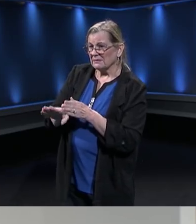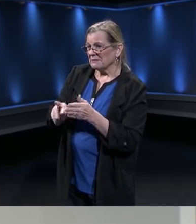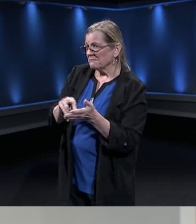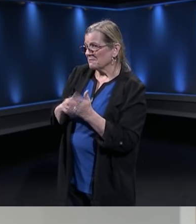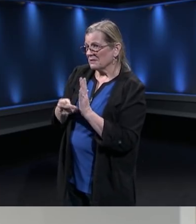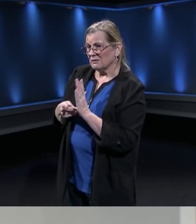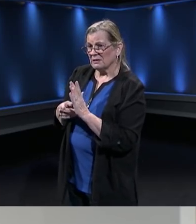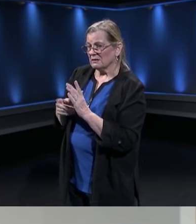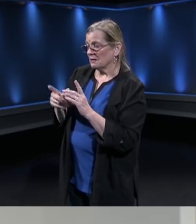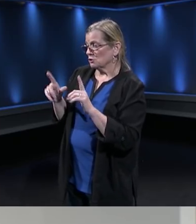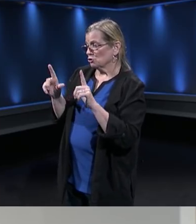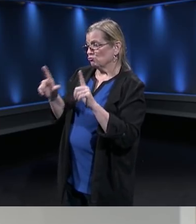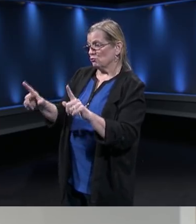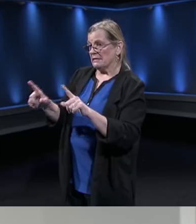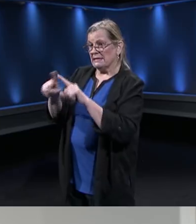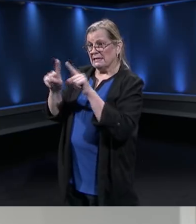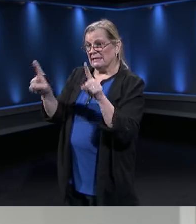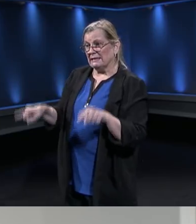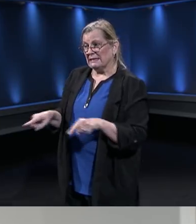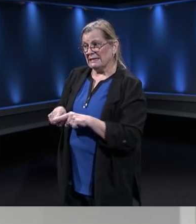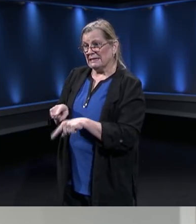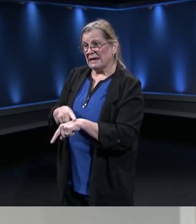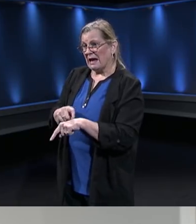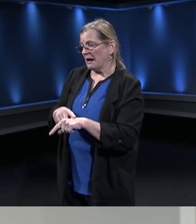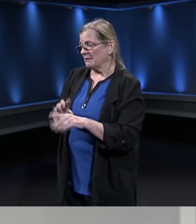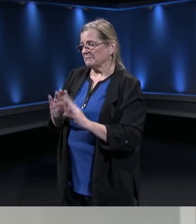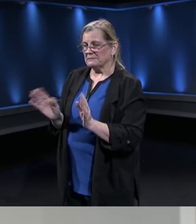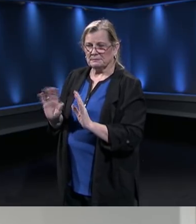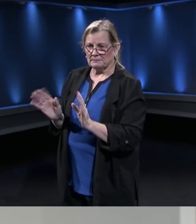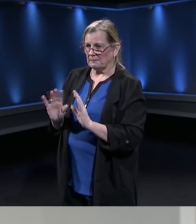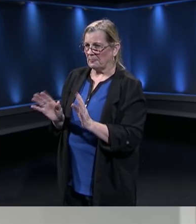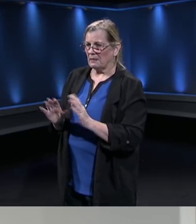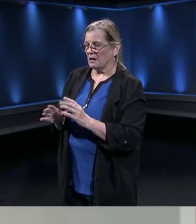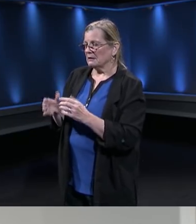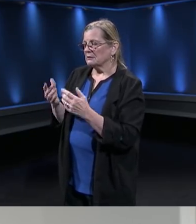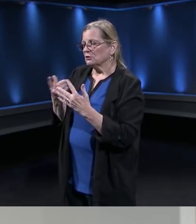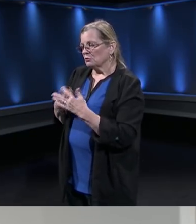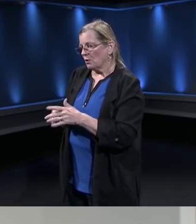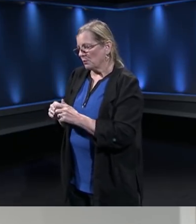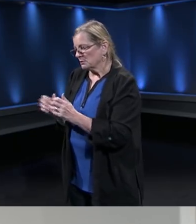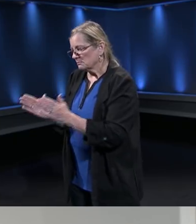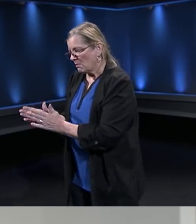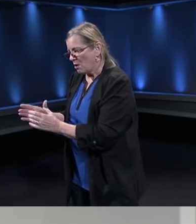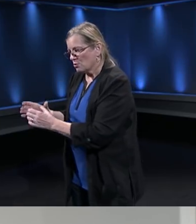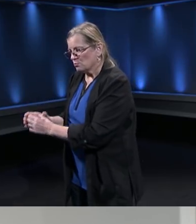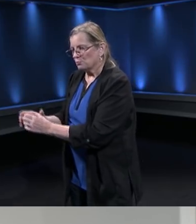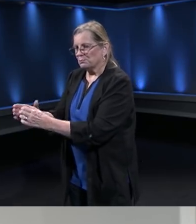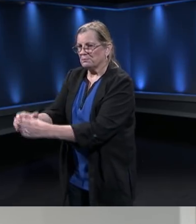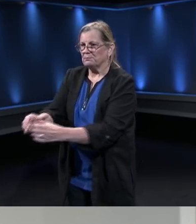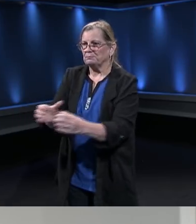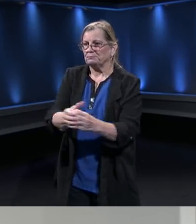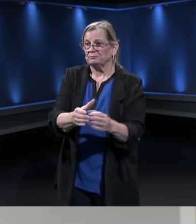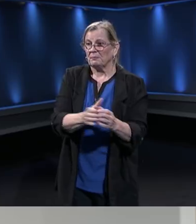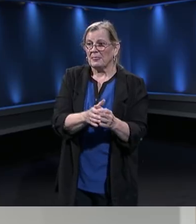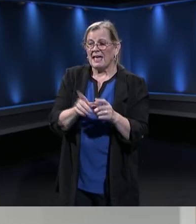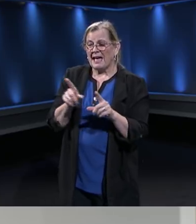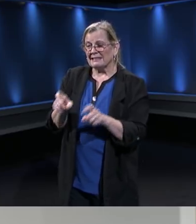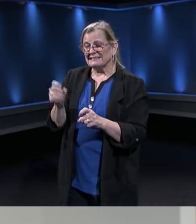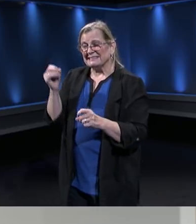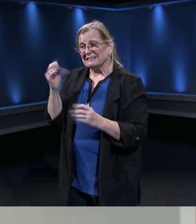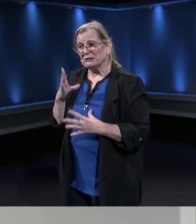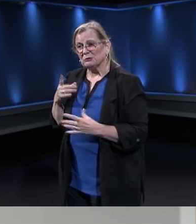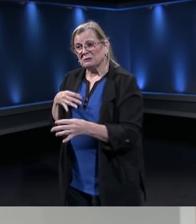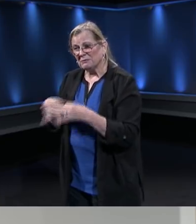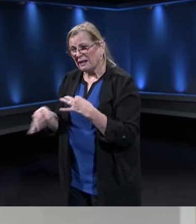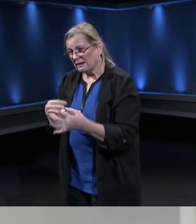time. Many times they'll be broken into groups. Many times they'll be asked to stop off the screen and do some individual work and then return